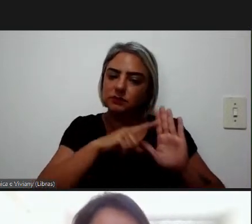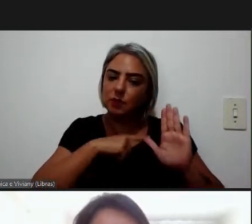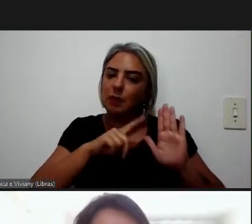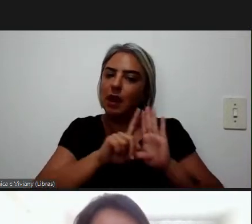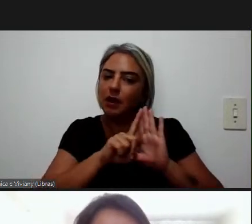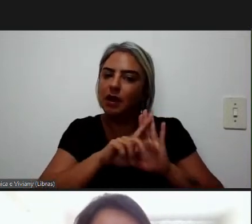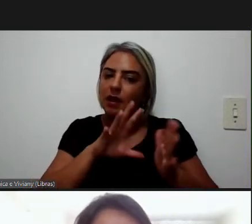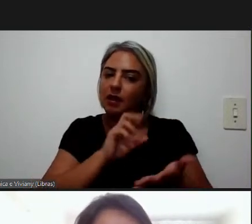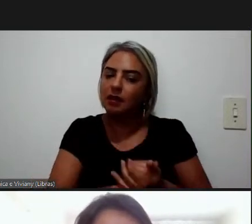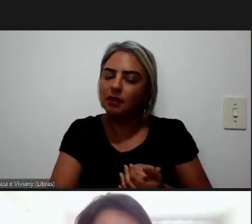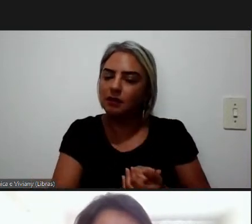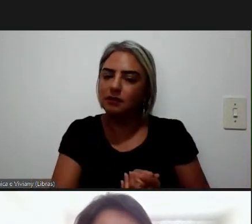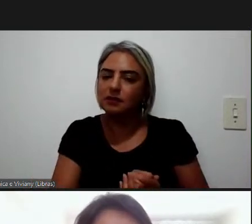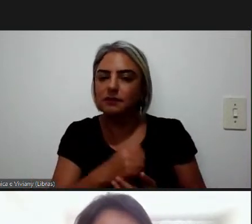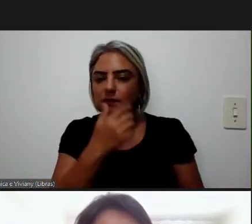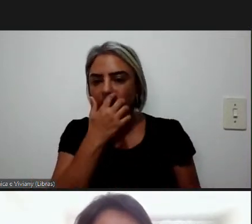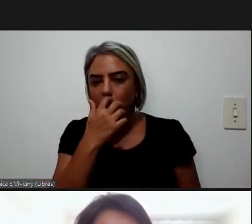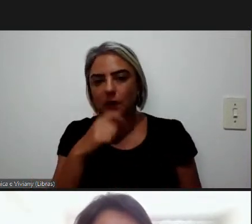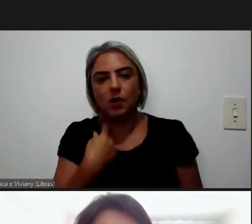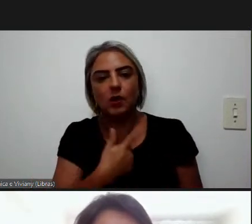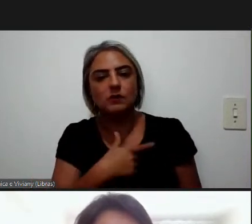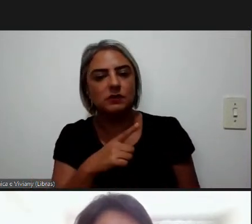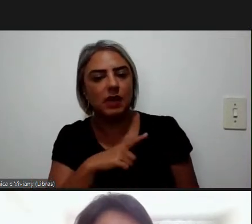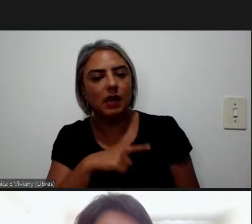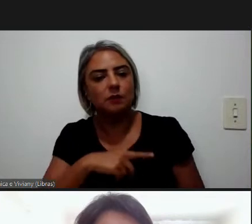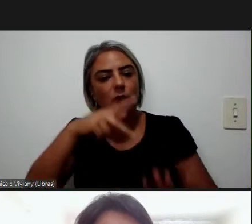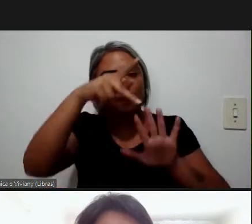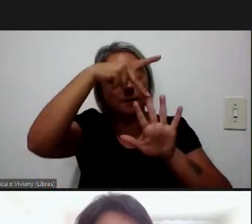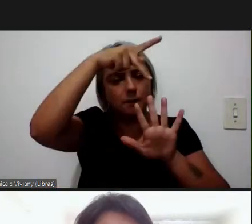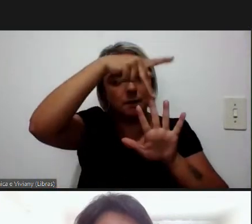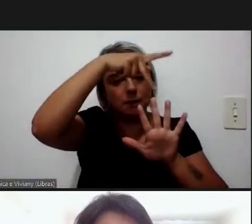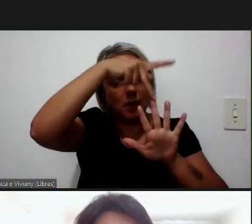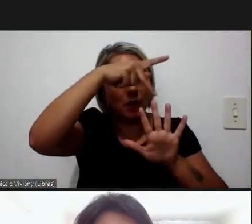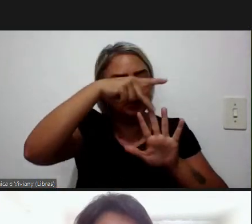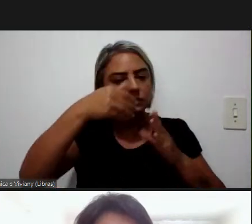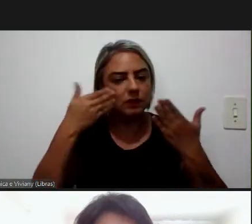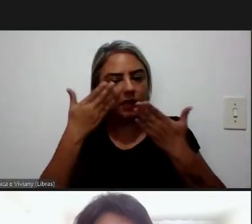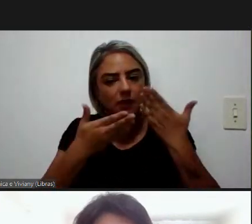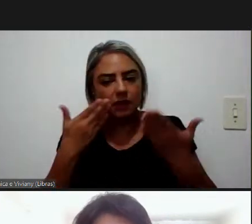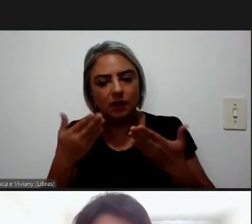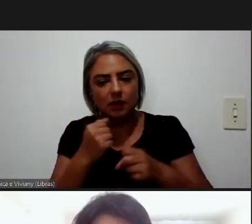systems. We have a lot of guidelines. We have an